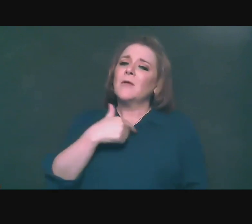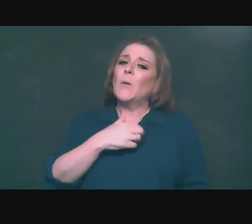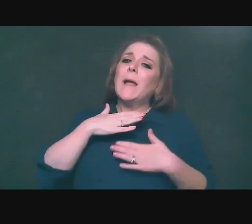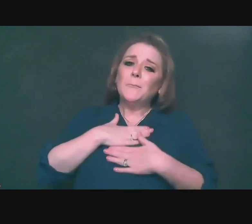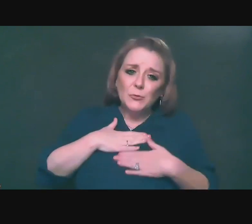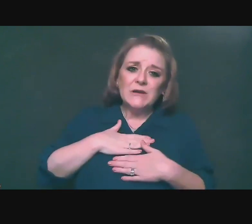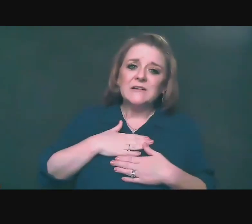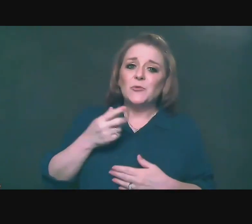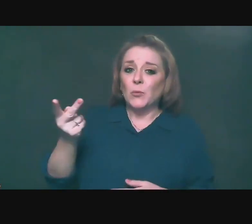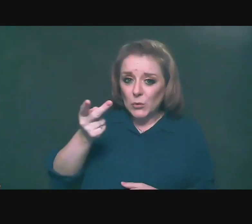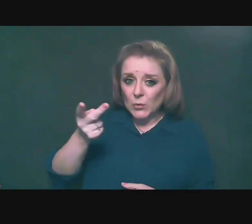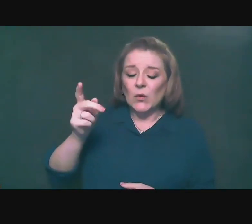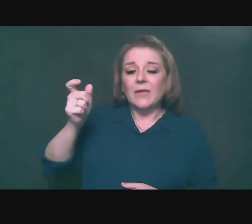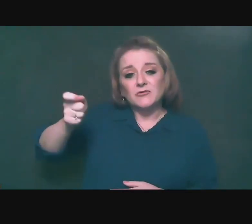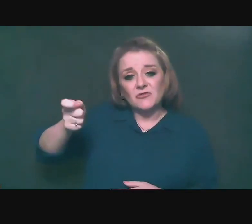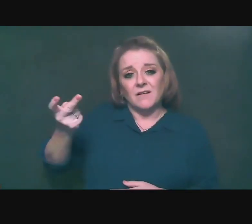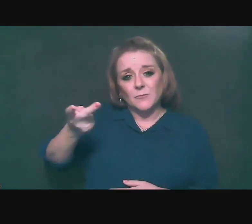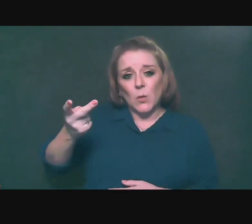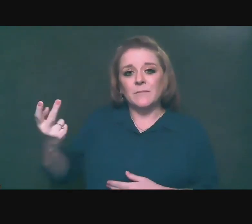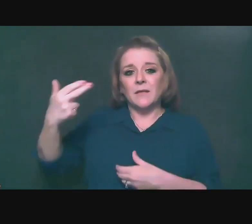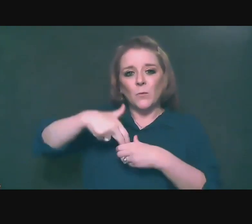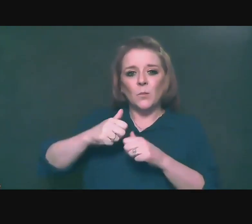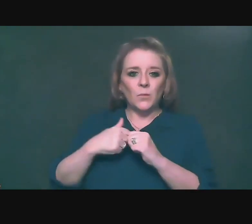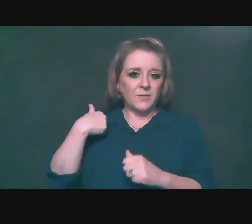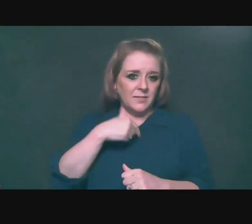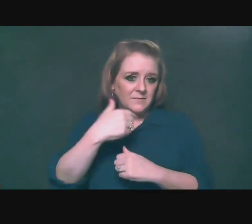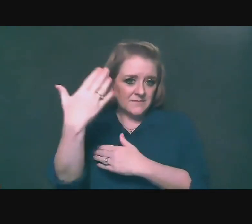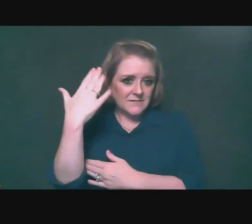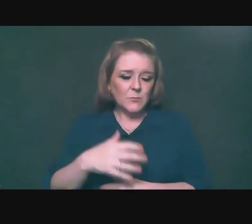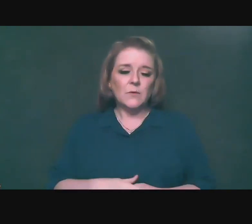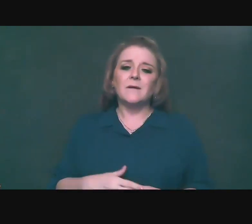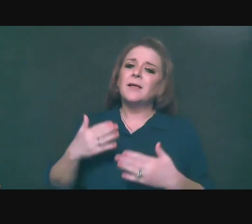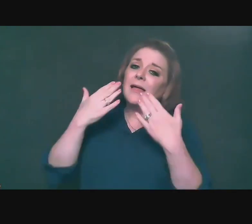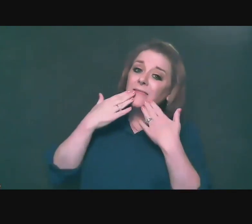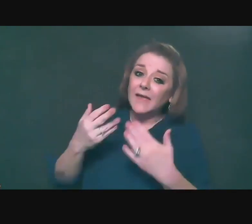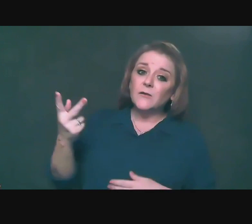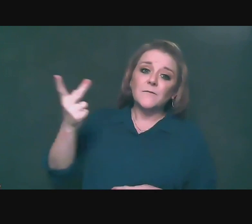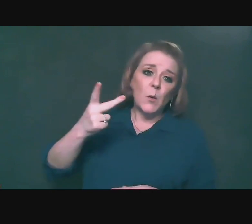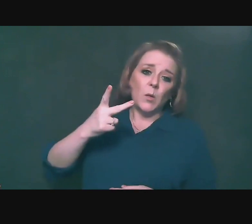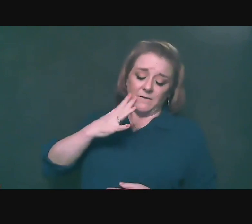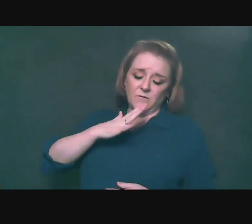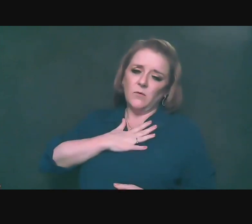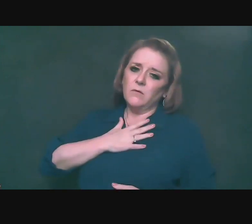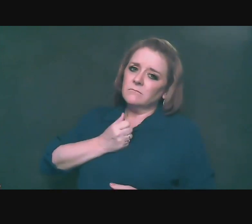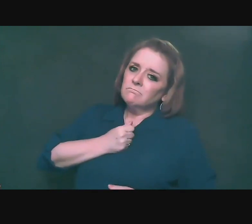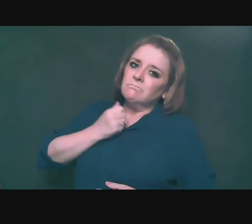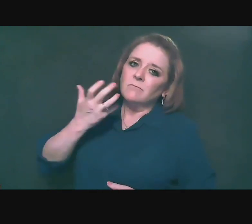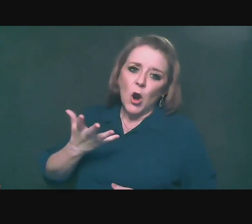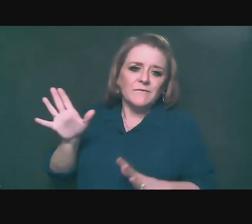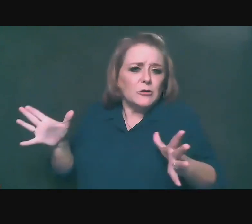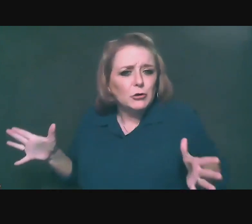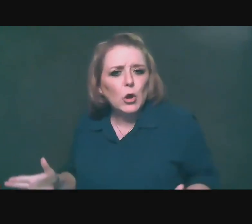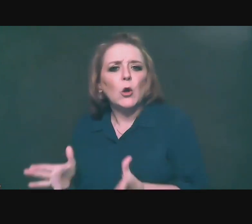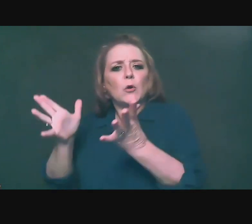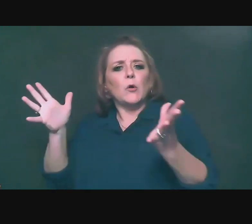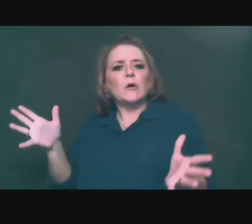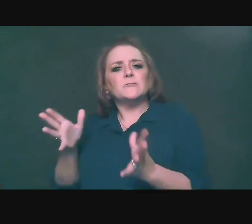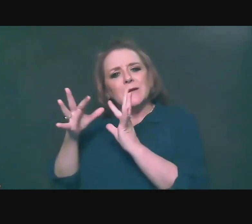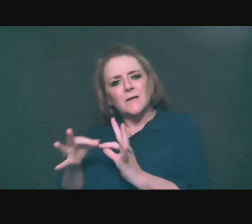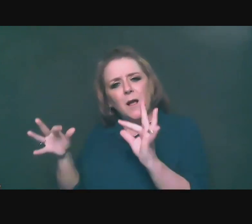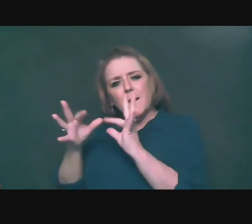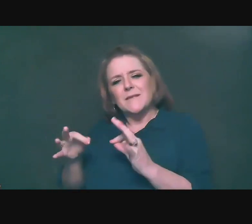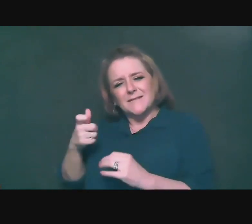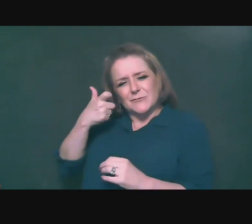Judge Parish being with us this morning, and for your both your heartfelt encouragement and updates